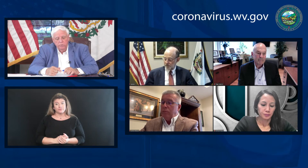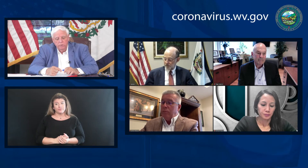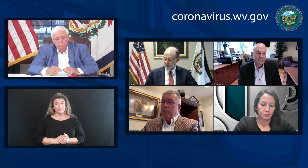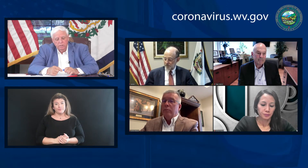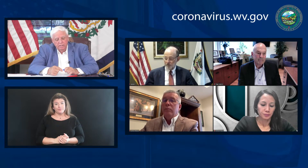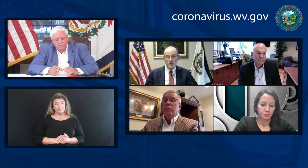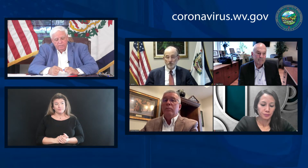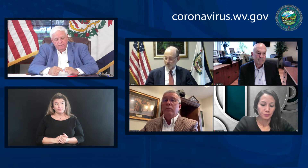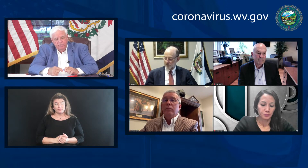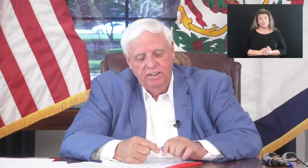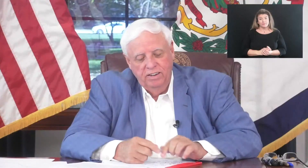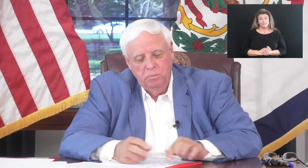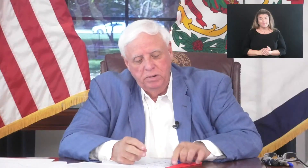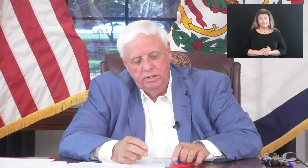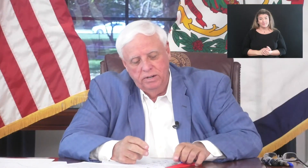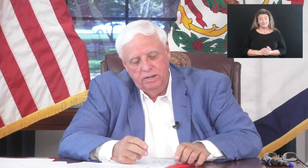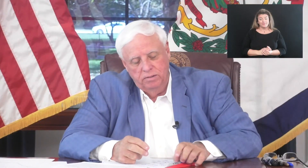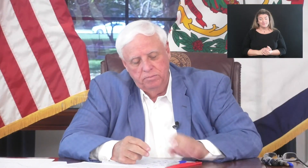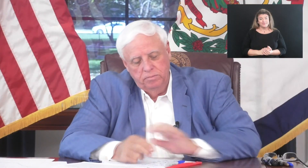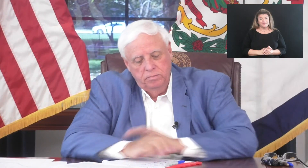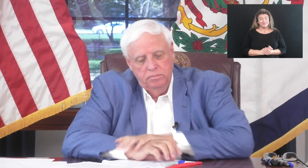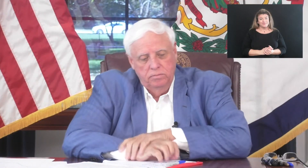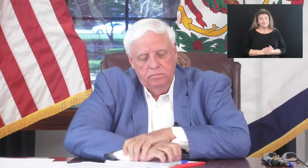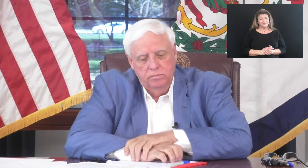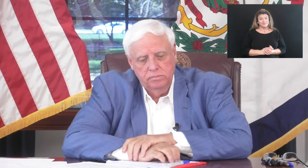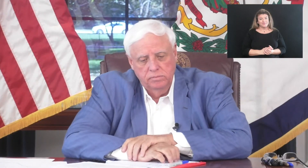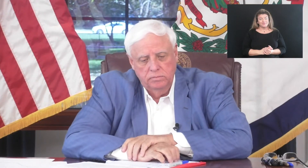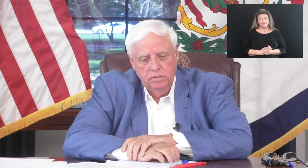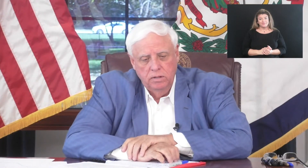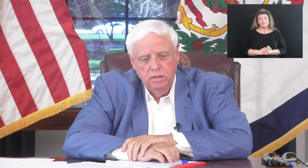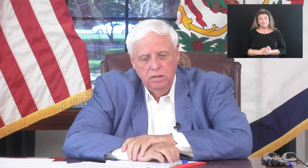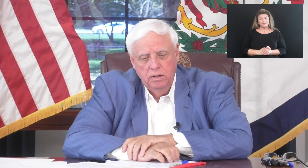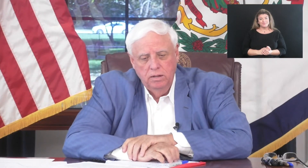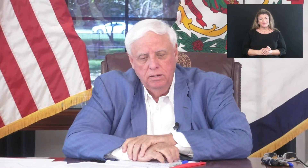Paul, you wouldn't believe it, but